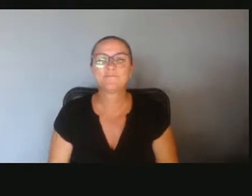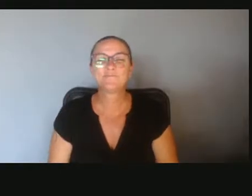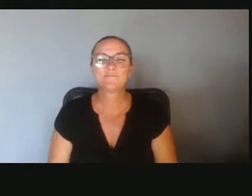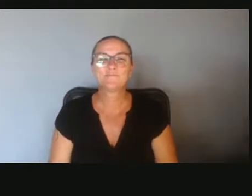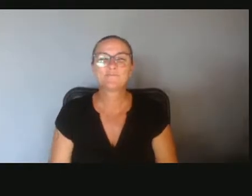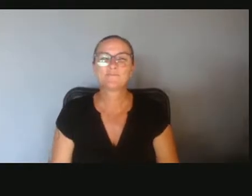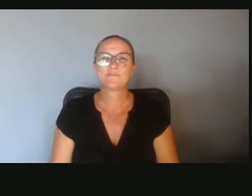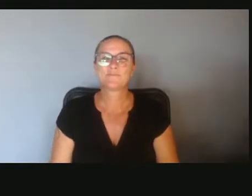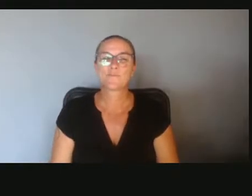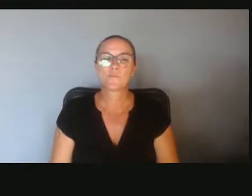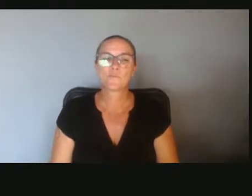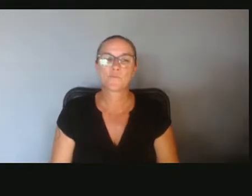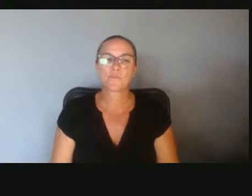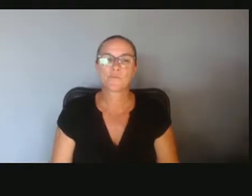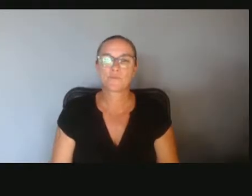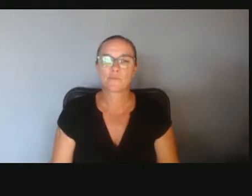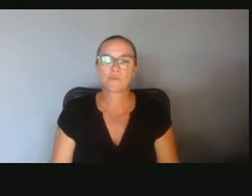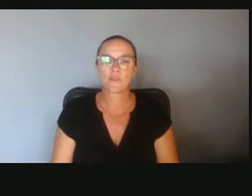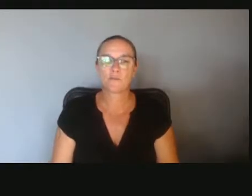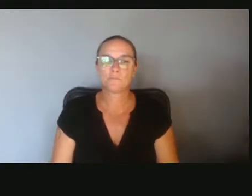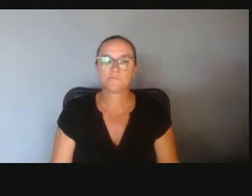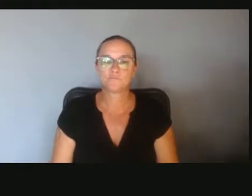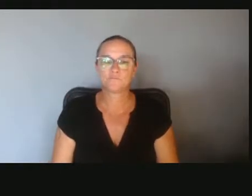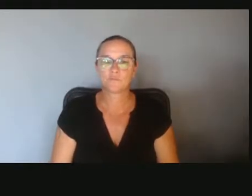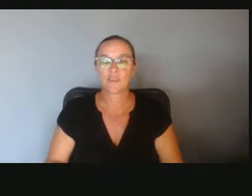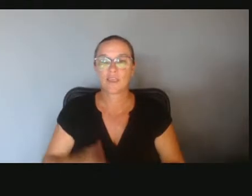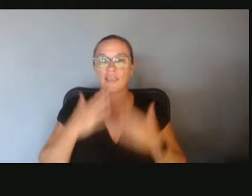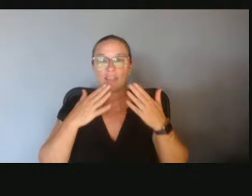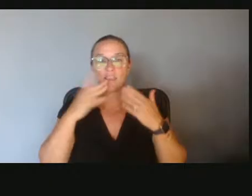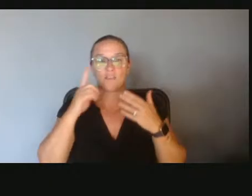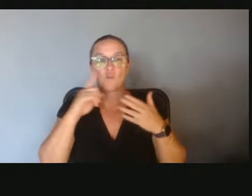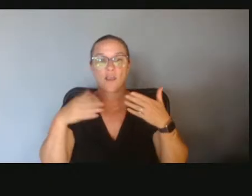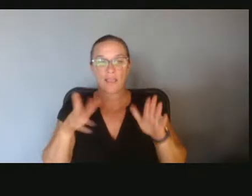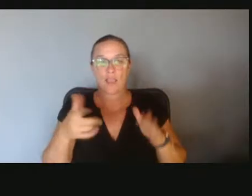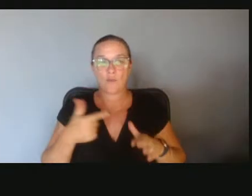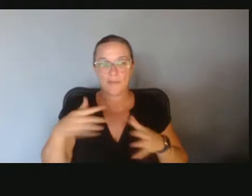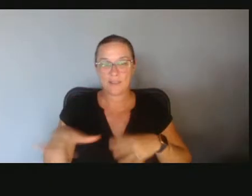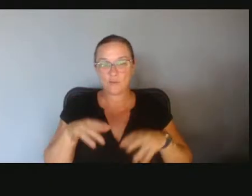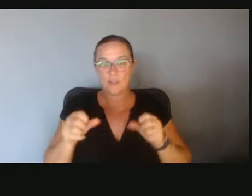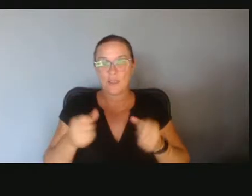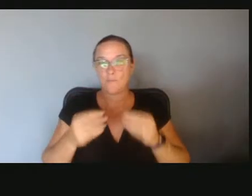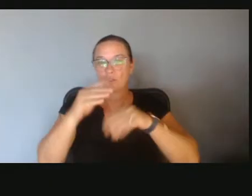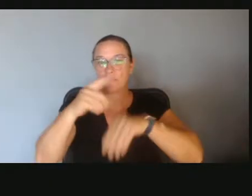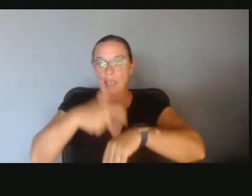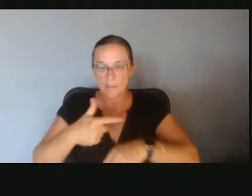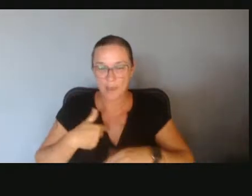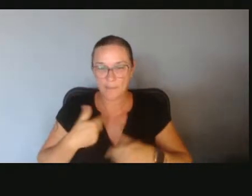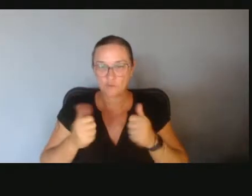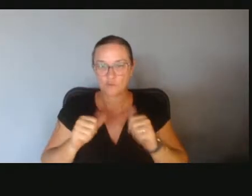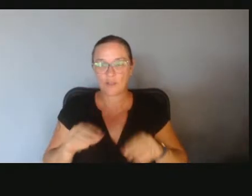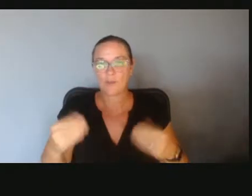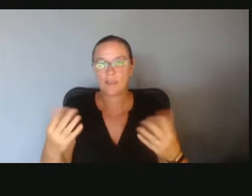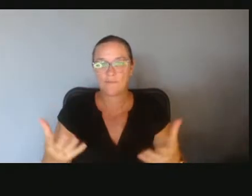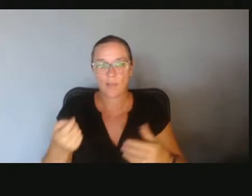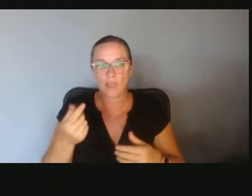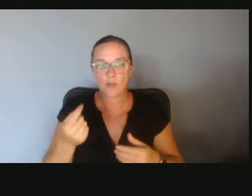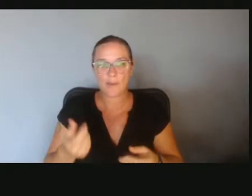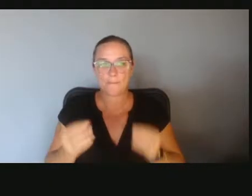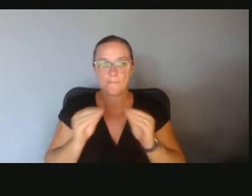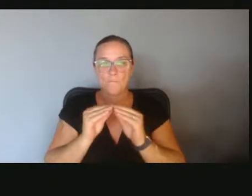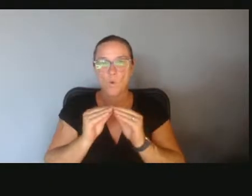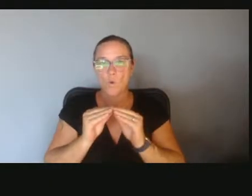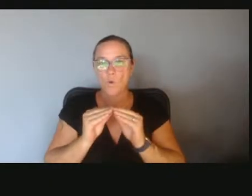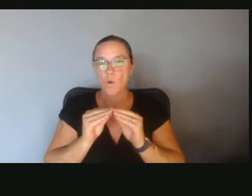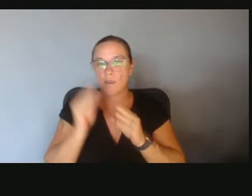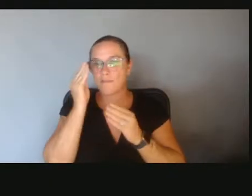So mahalo for allowing me to expand a little more on that. I'll try to give you guys a little bit more insight here